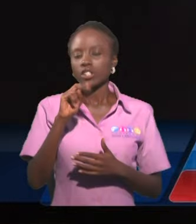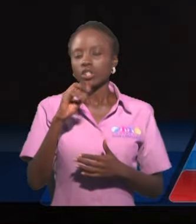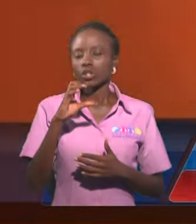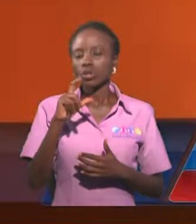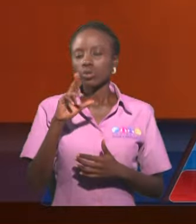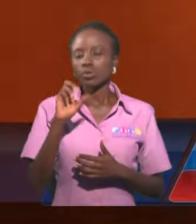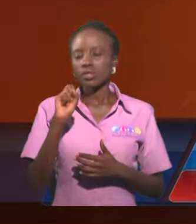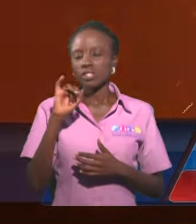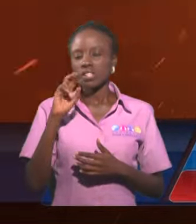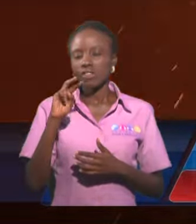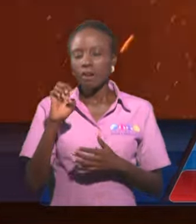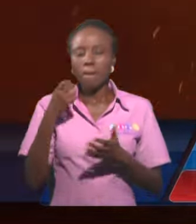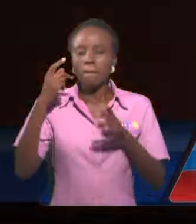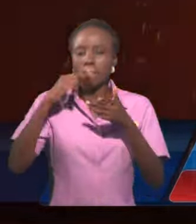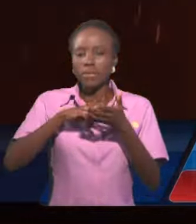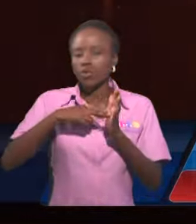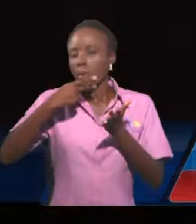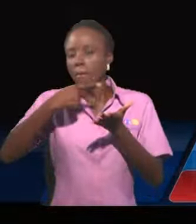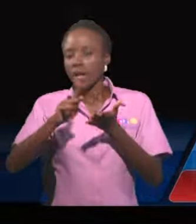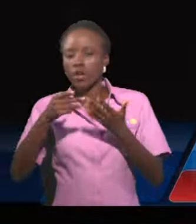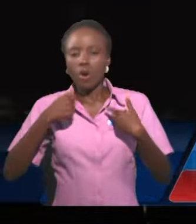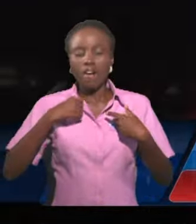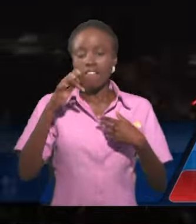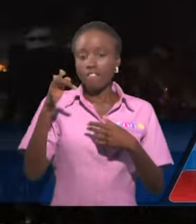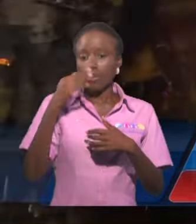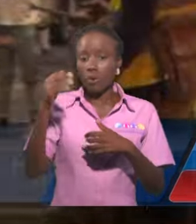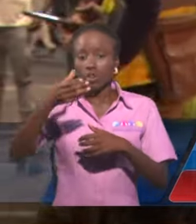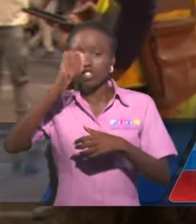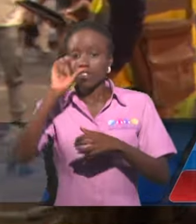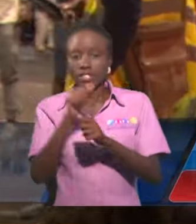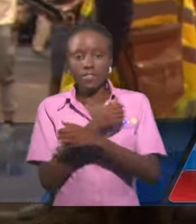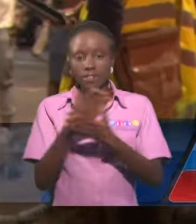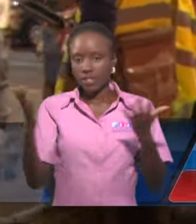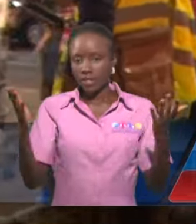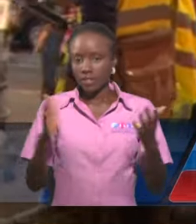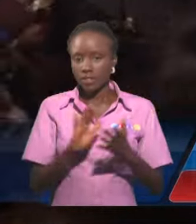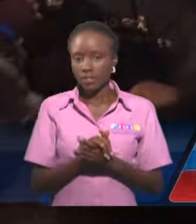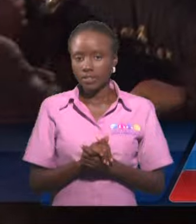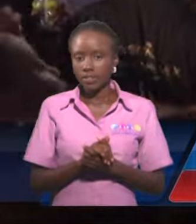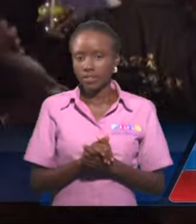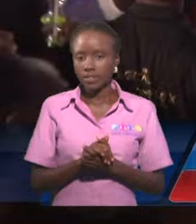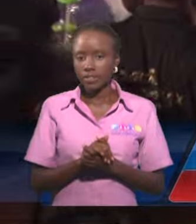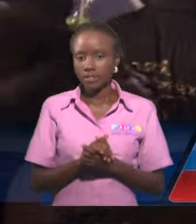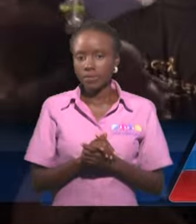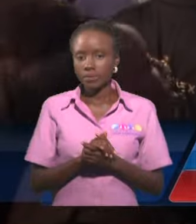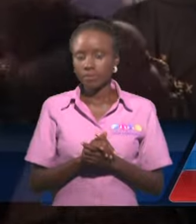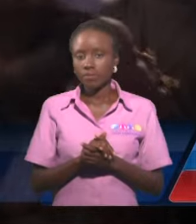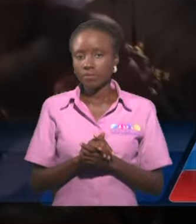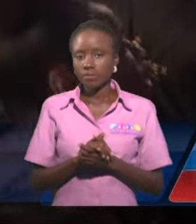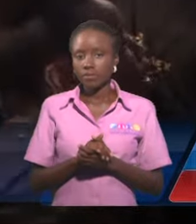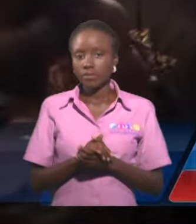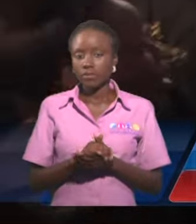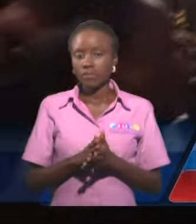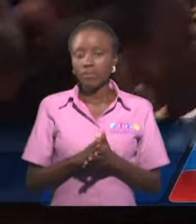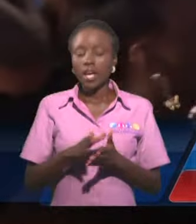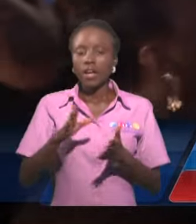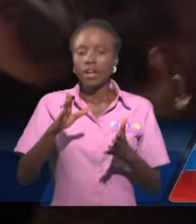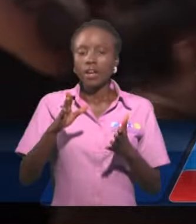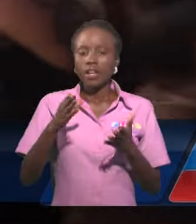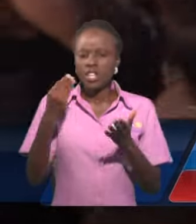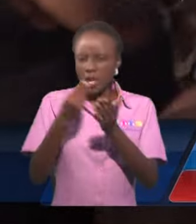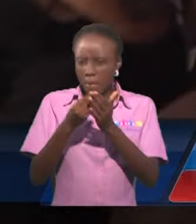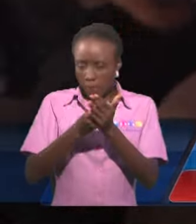of the Point Fortin Borough 2024 celebrations, making an impact. The Point Fortin mayor shared how the proceeds from these charitable events